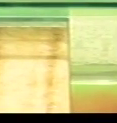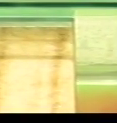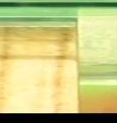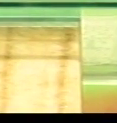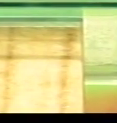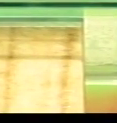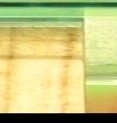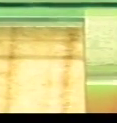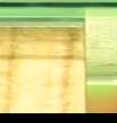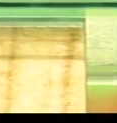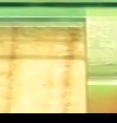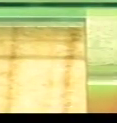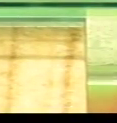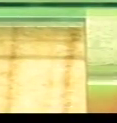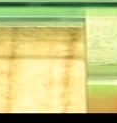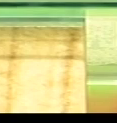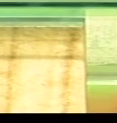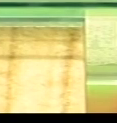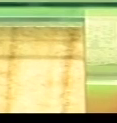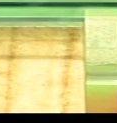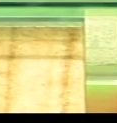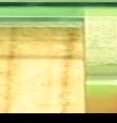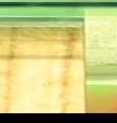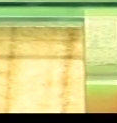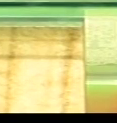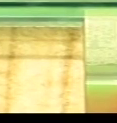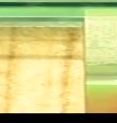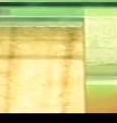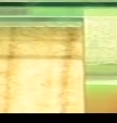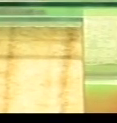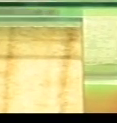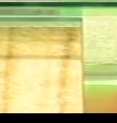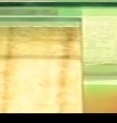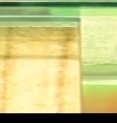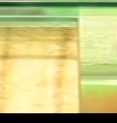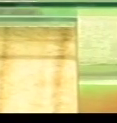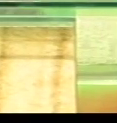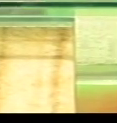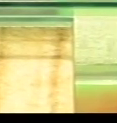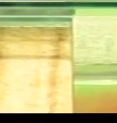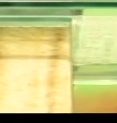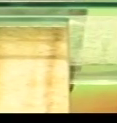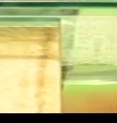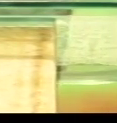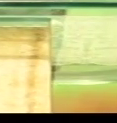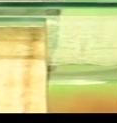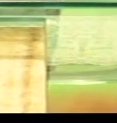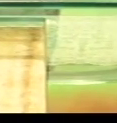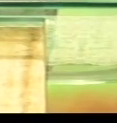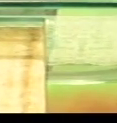moment you become a child of God and you're born again, he's confronting you with